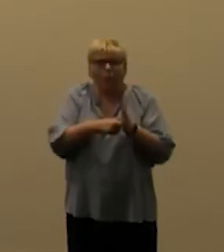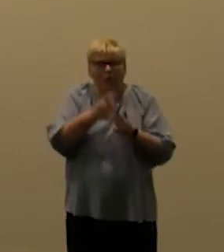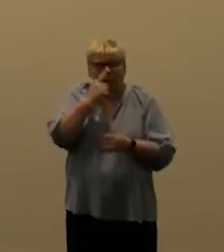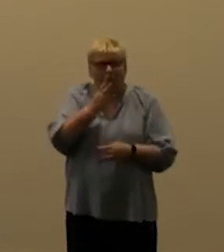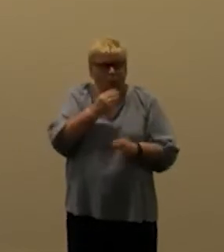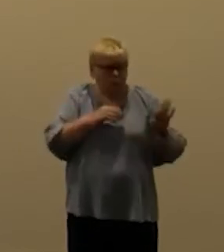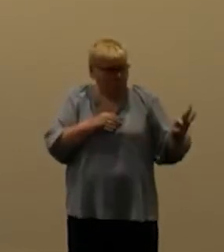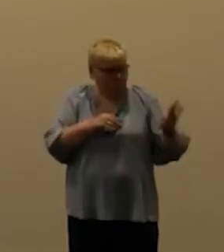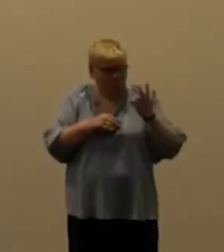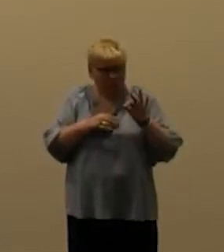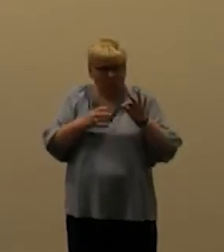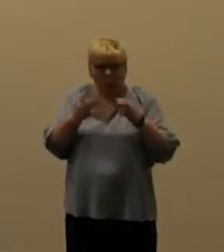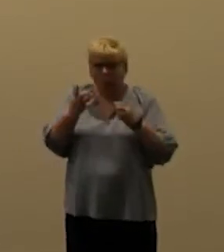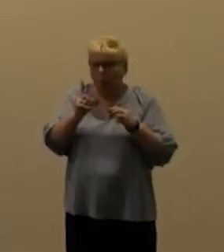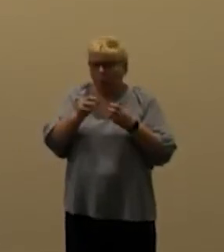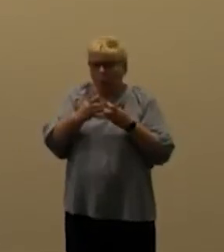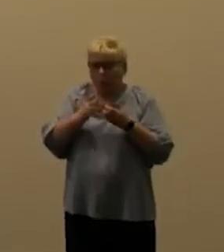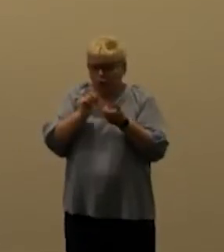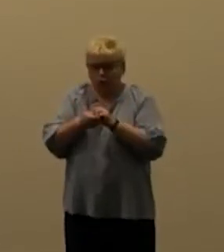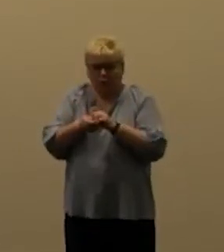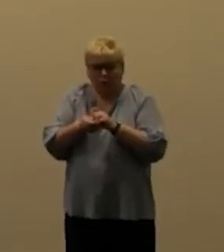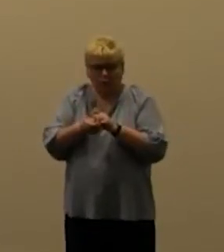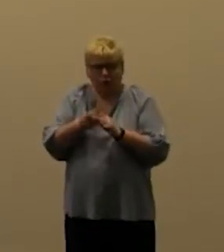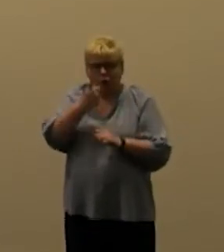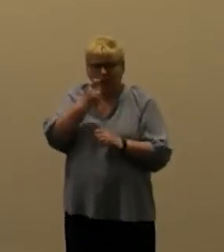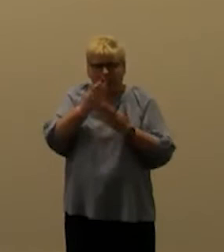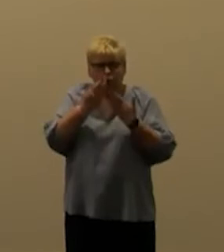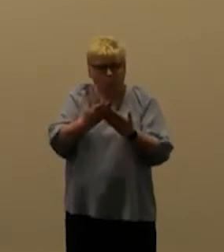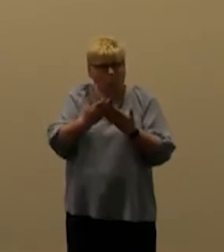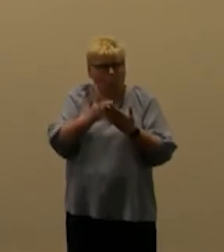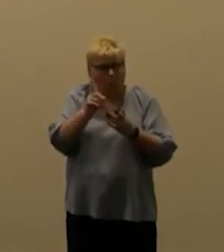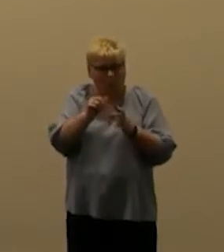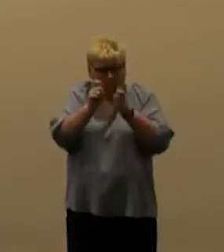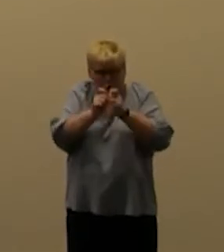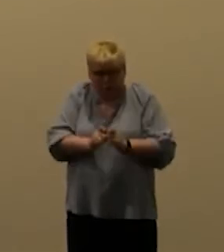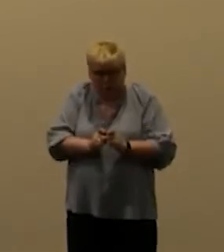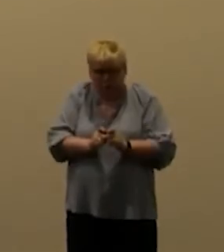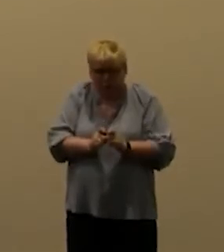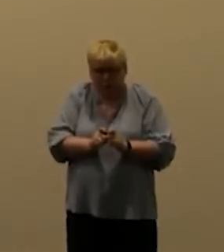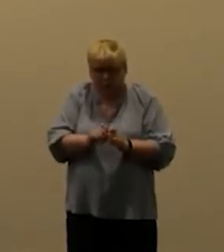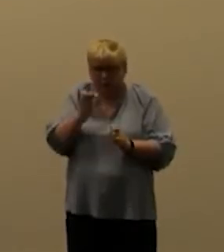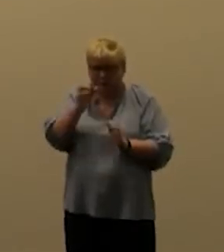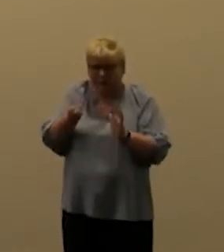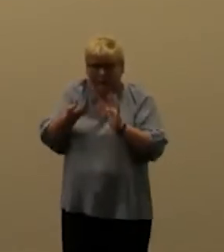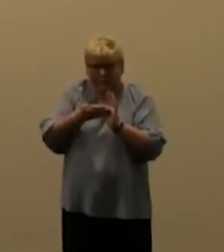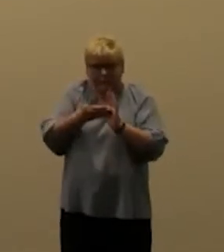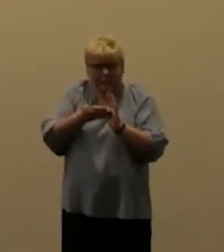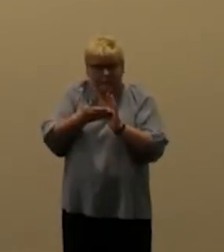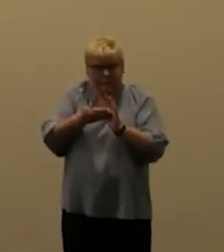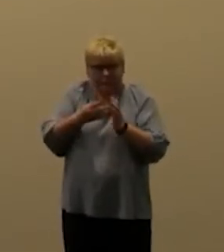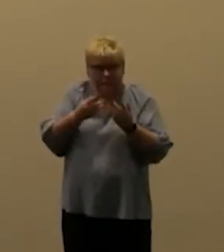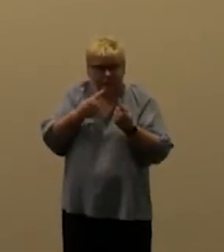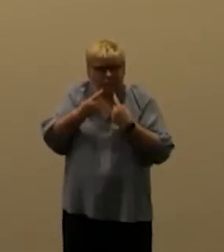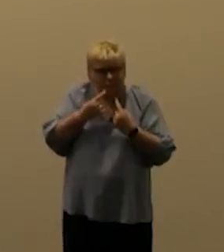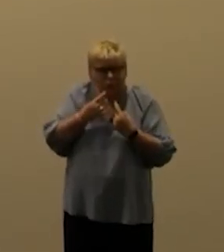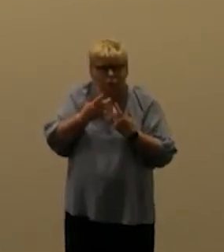what needs to be changed, manually if we want. So we can highlight the changes and either give it to maybe the admins that run that,